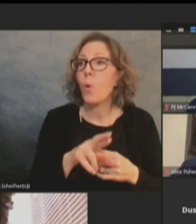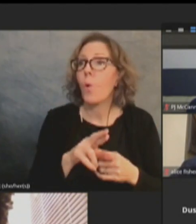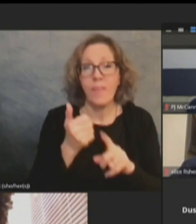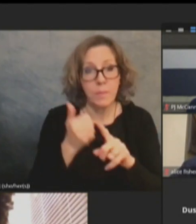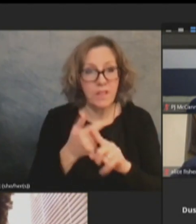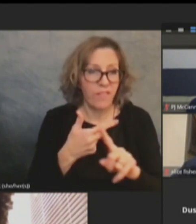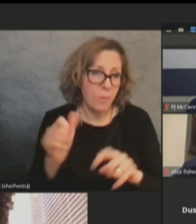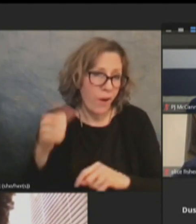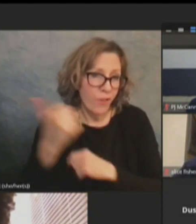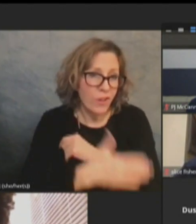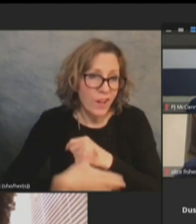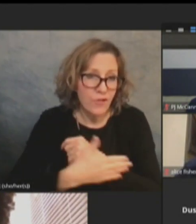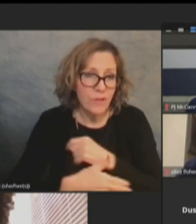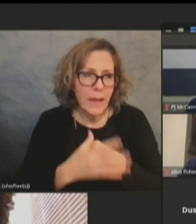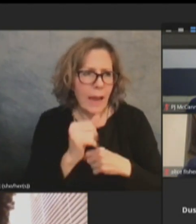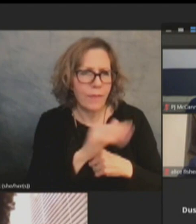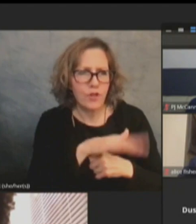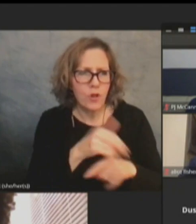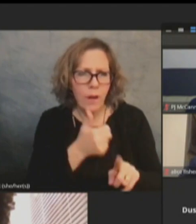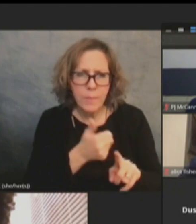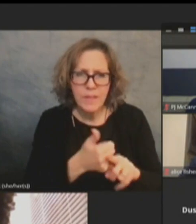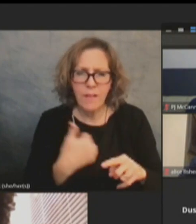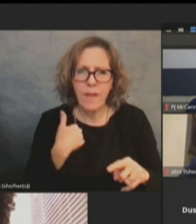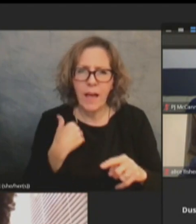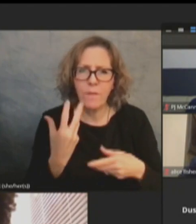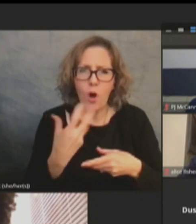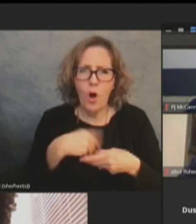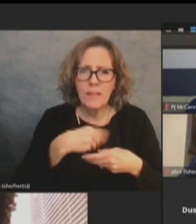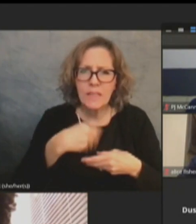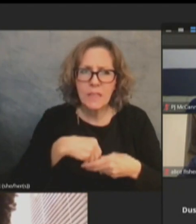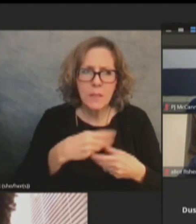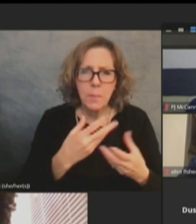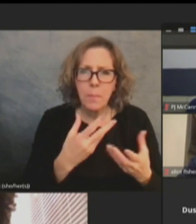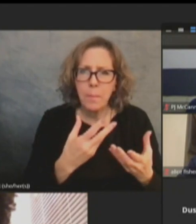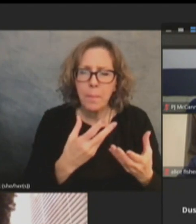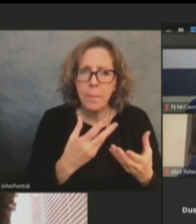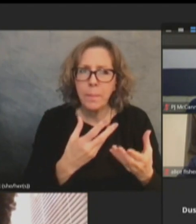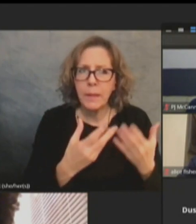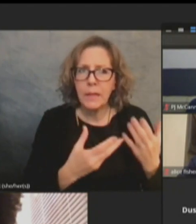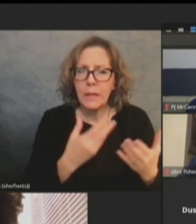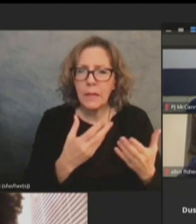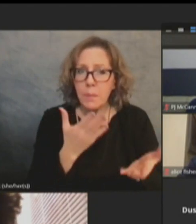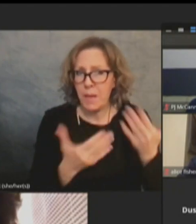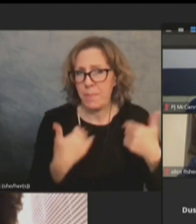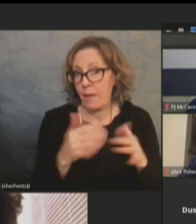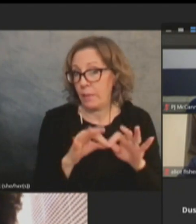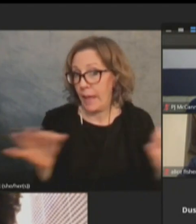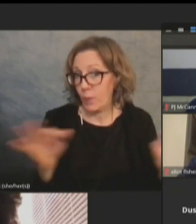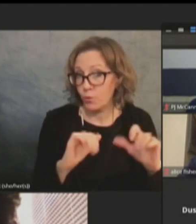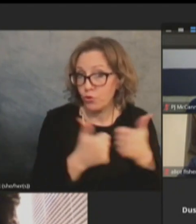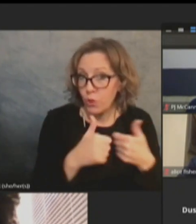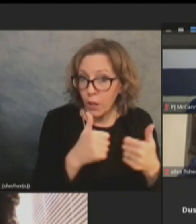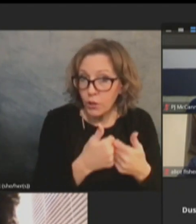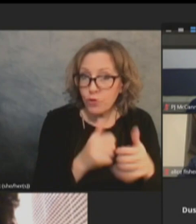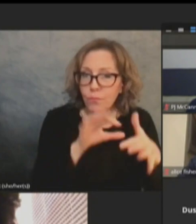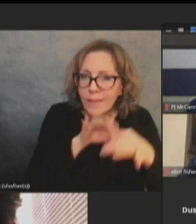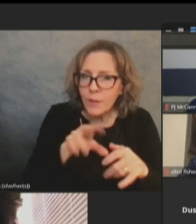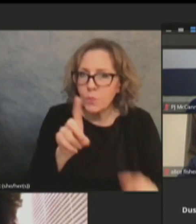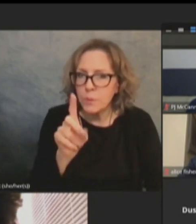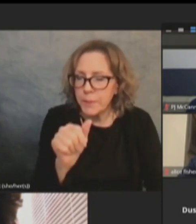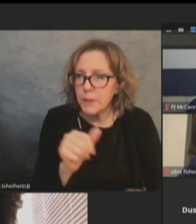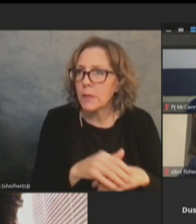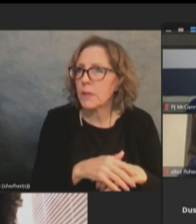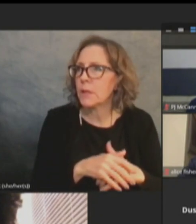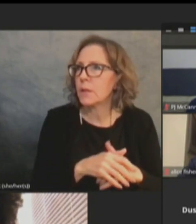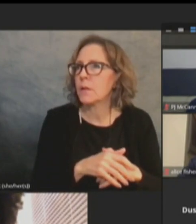or have maybe would have had some language challenges anyway, but where there are specific aspects